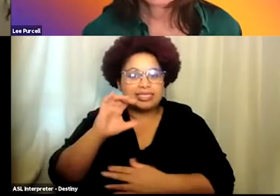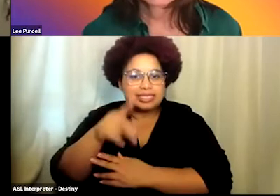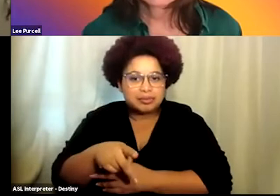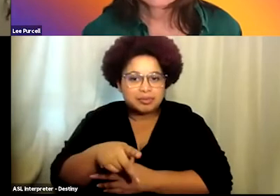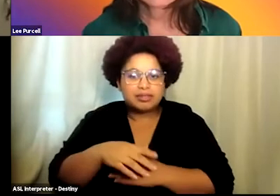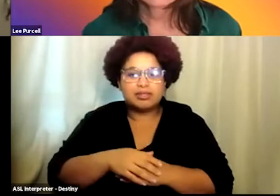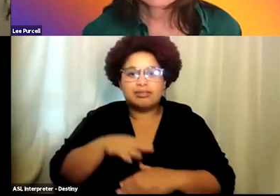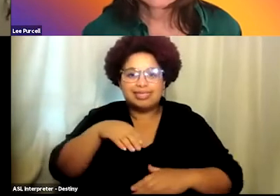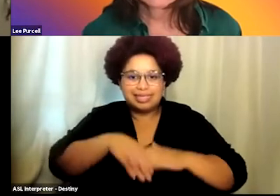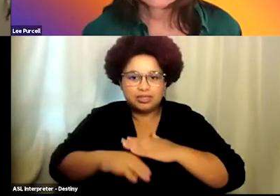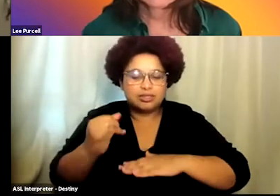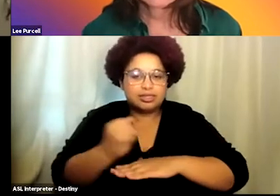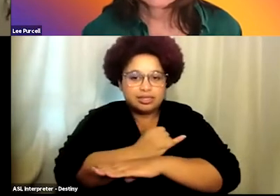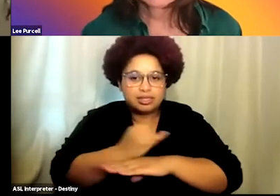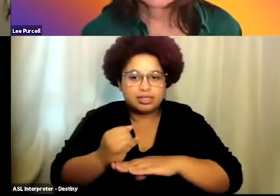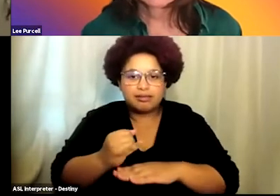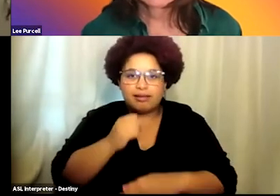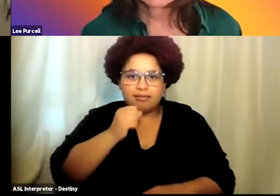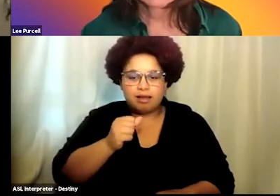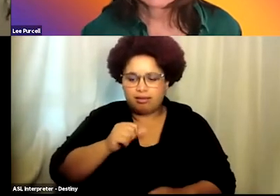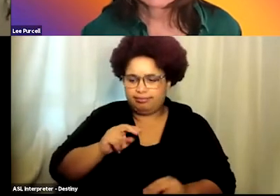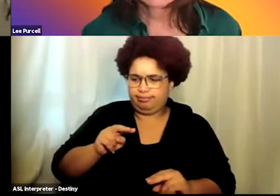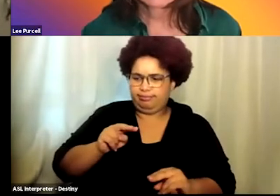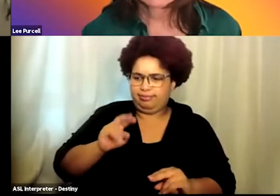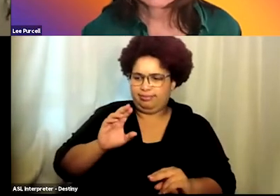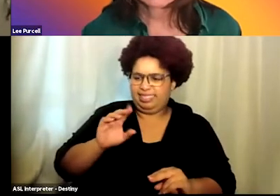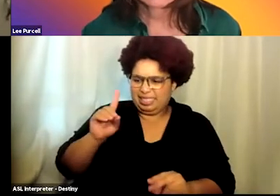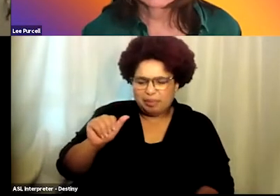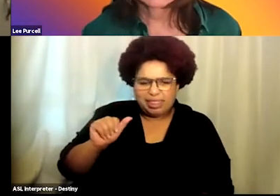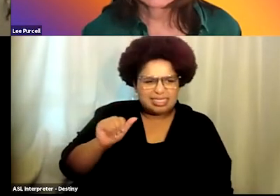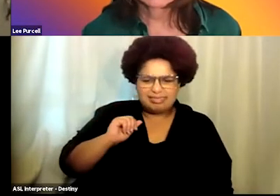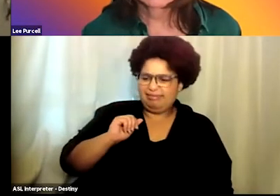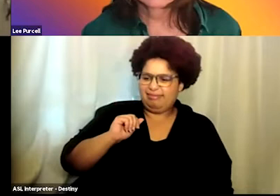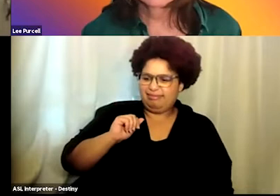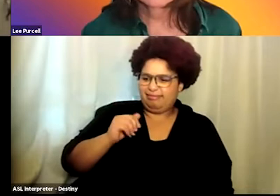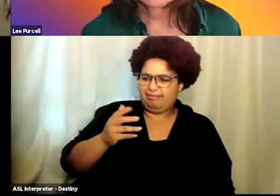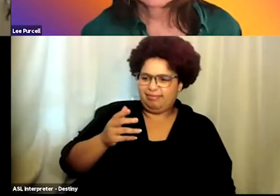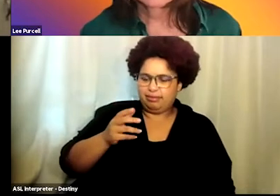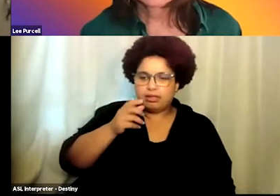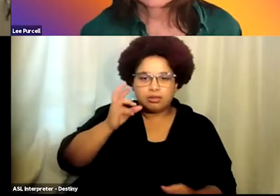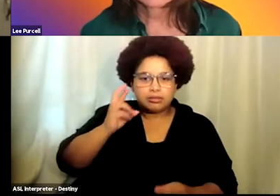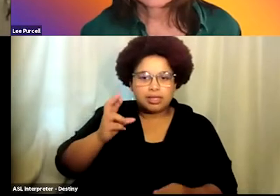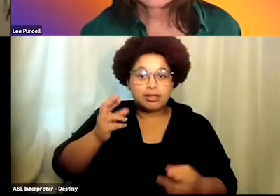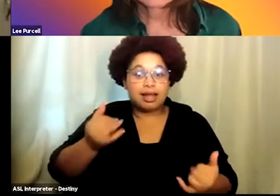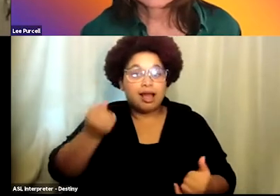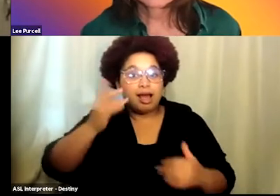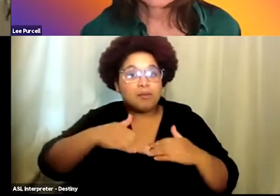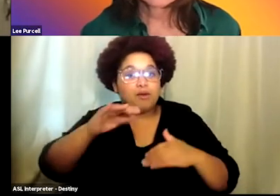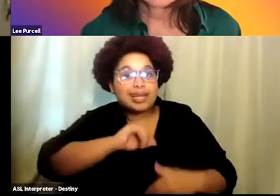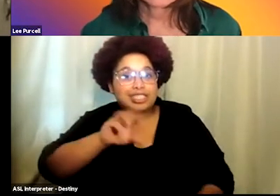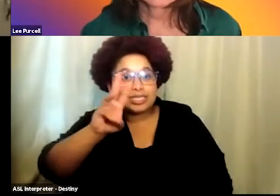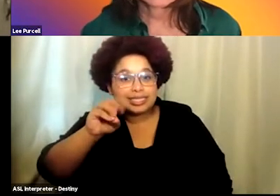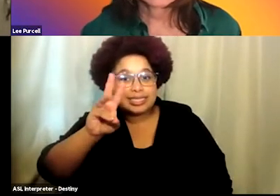breaking into an industry that didn't even look at people with disabilities. And now that I'm over